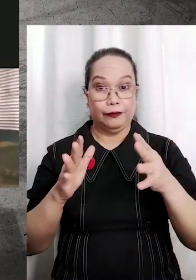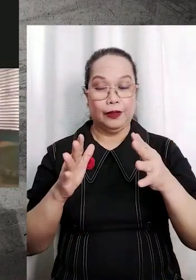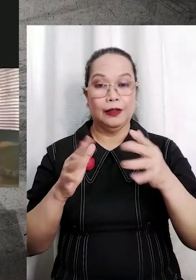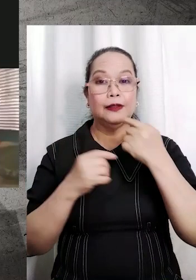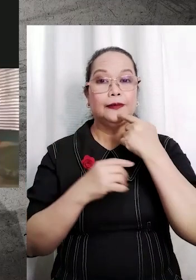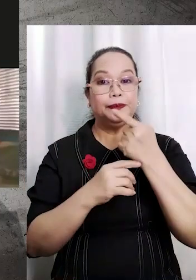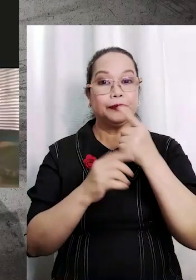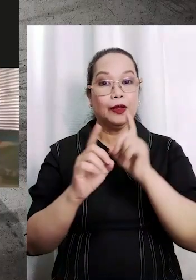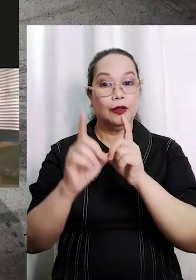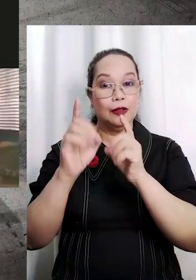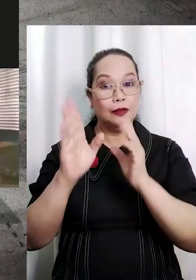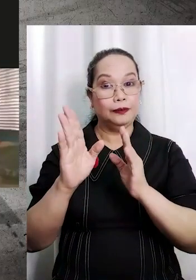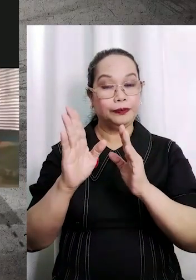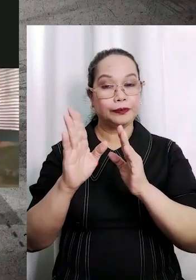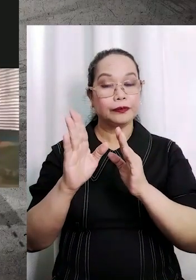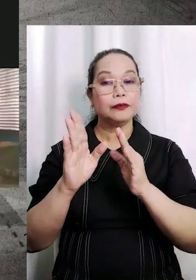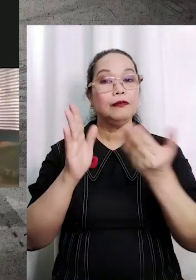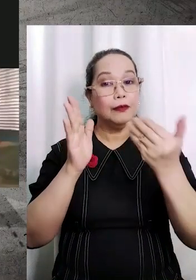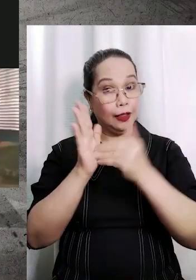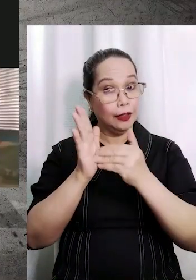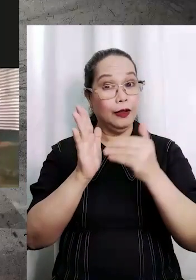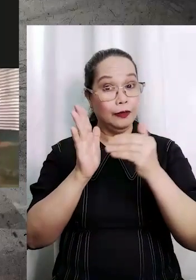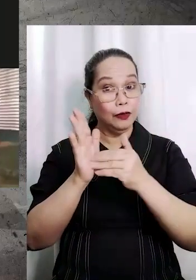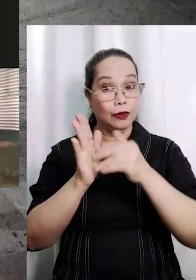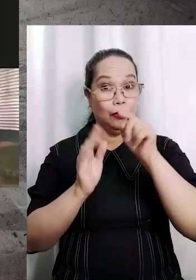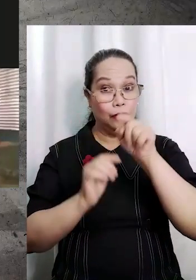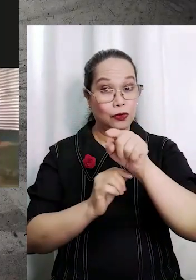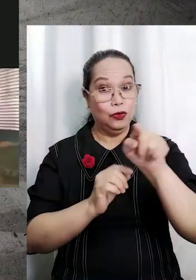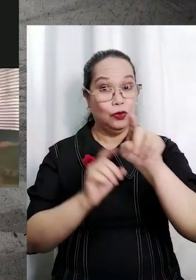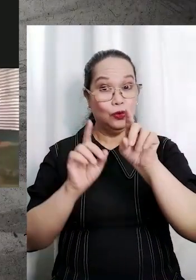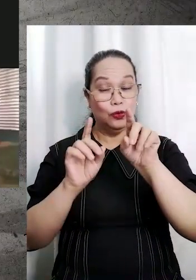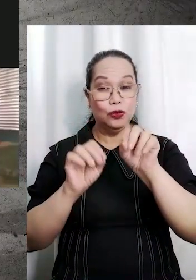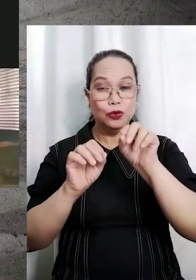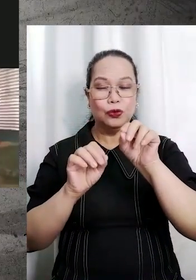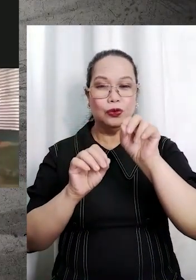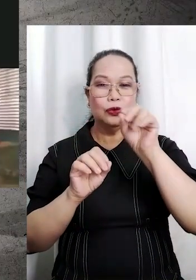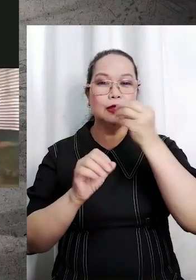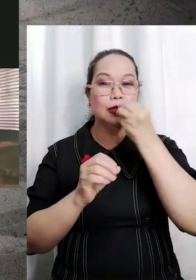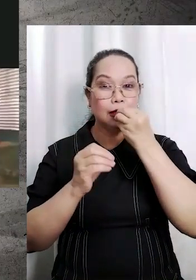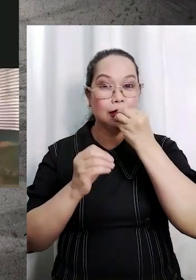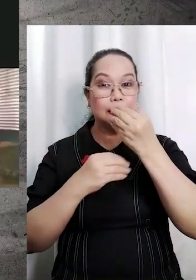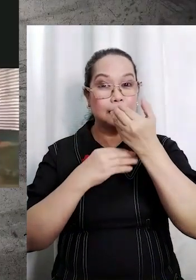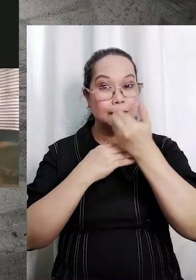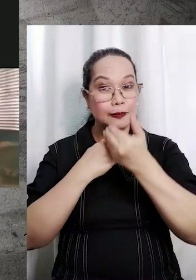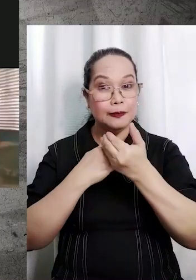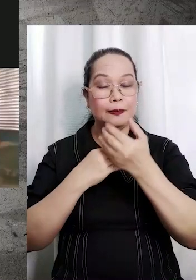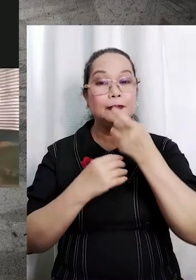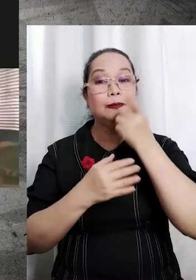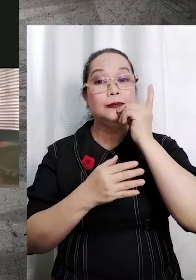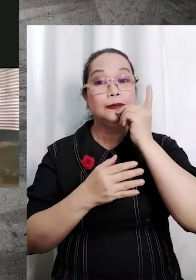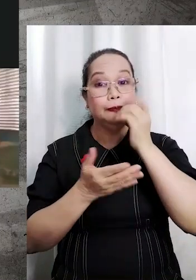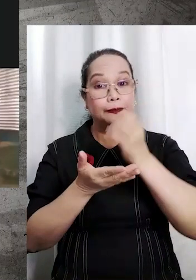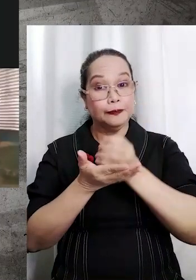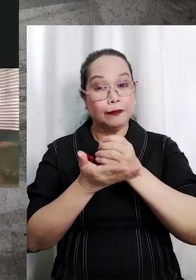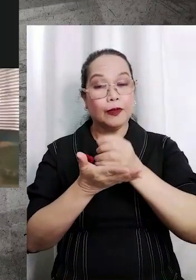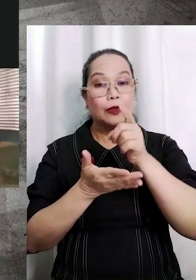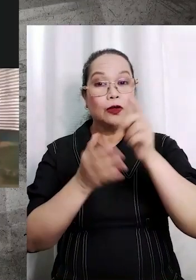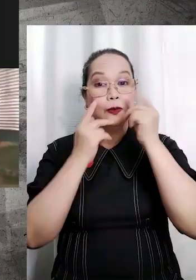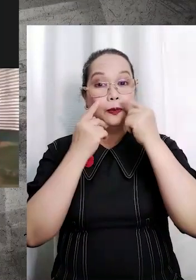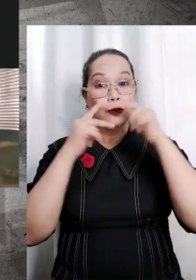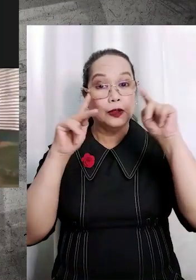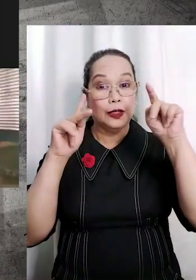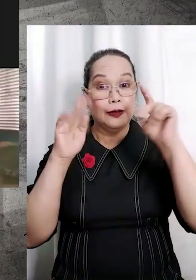And then after that, he said to his disciples, "For as often as you eat of the bread and drink from the